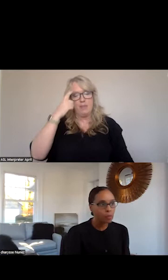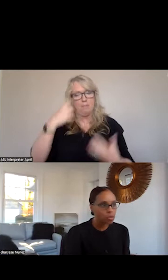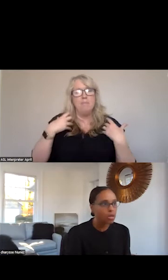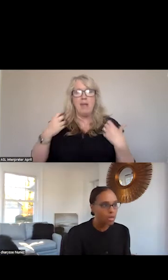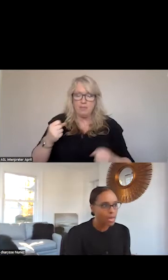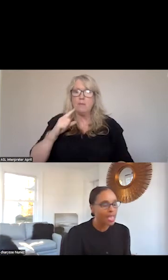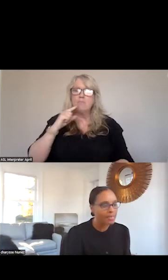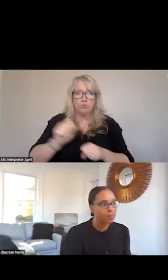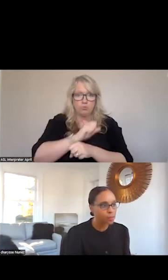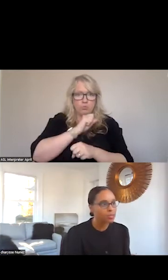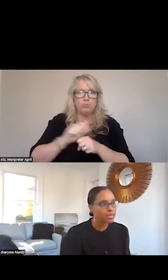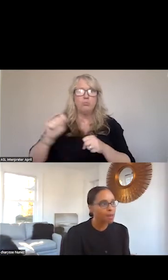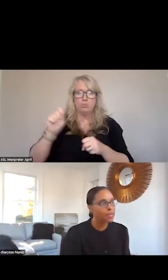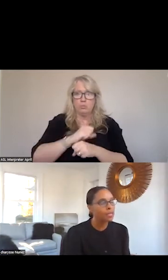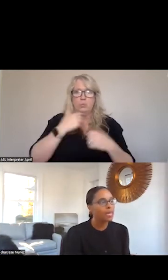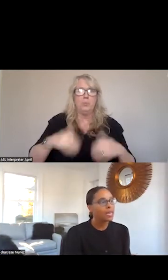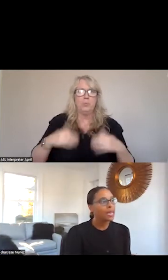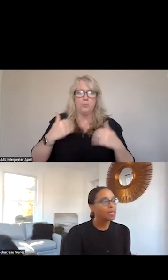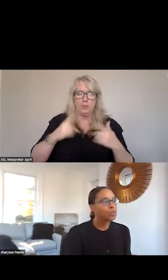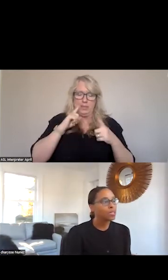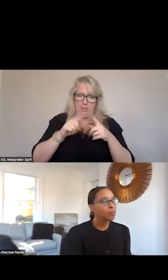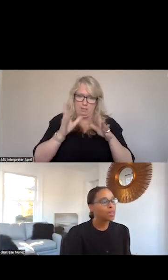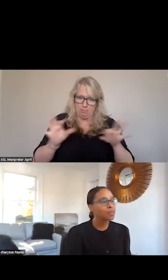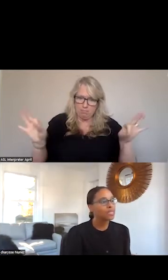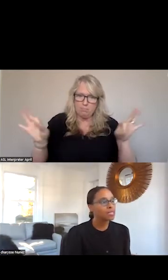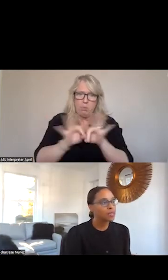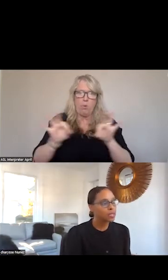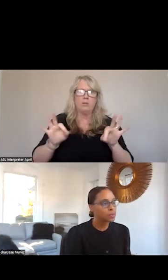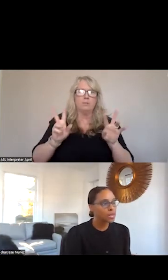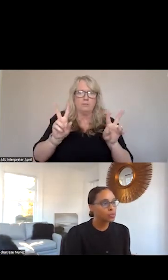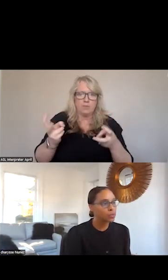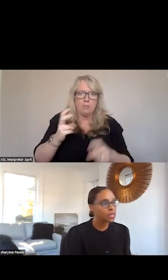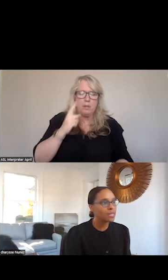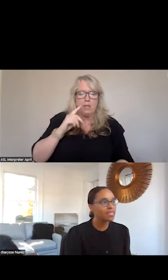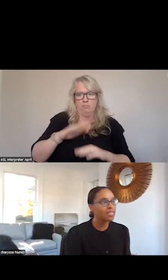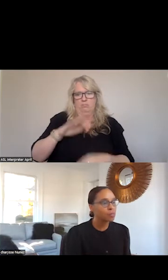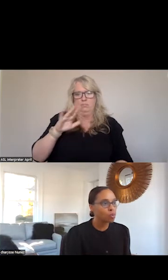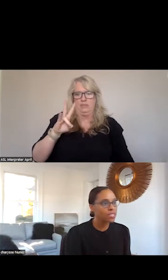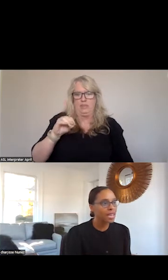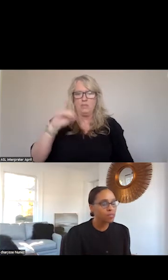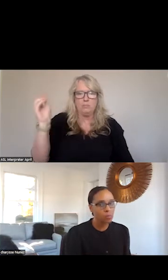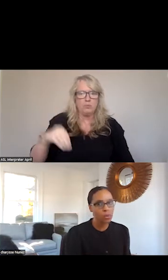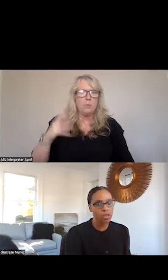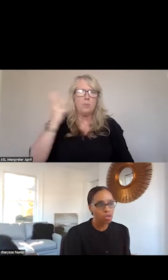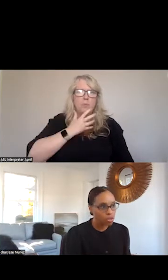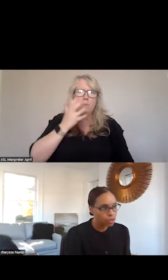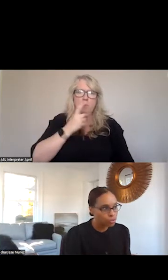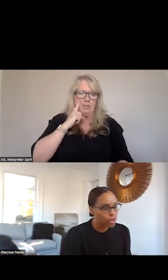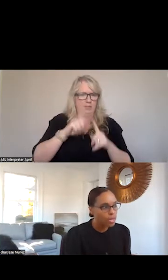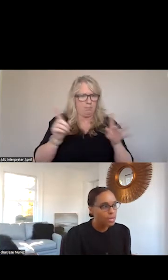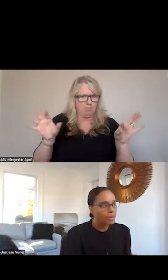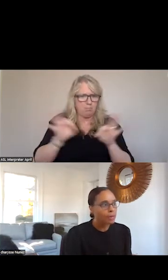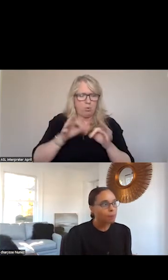an important topic. And we see approximately 70% agree it is important to have someone to talk